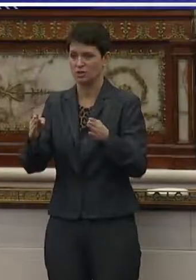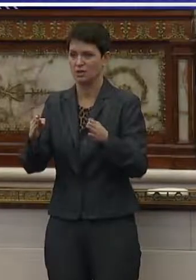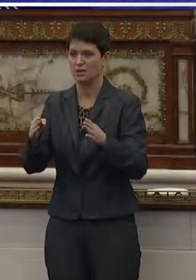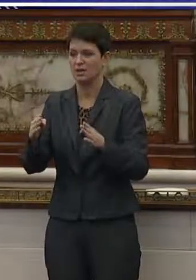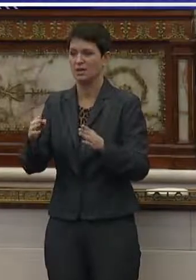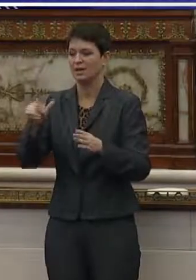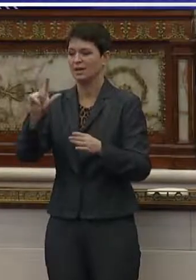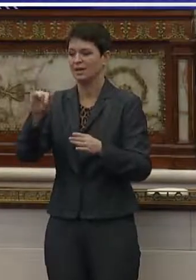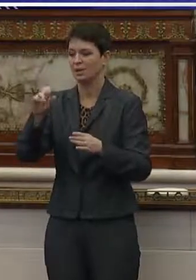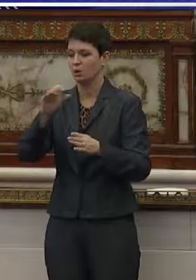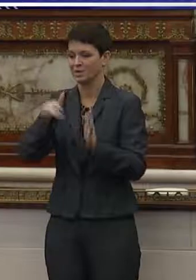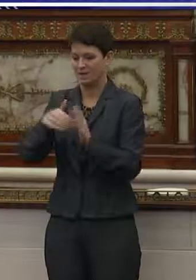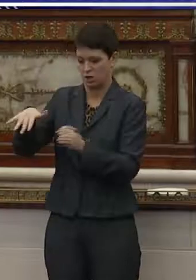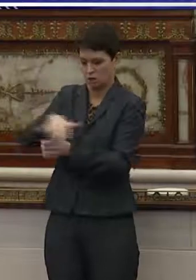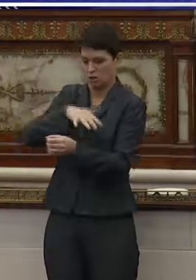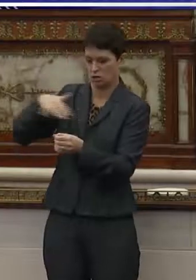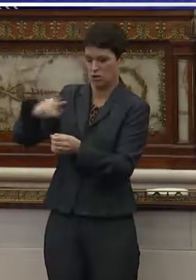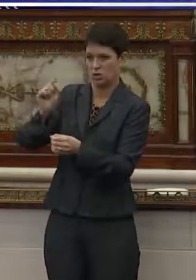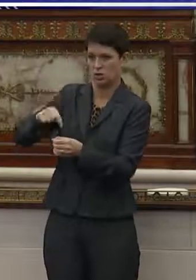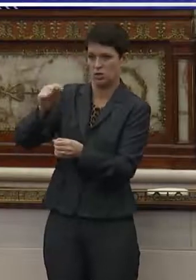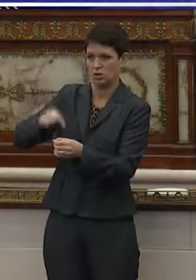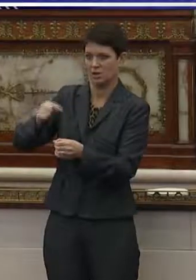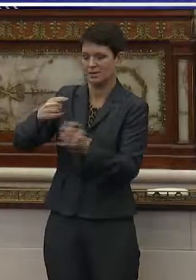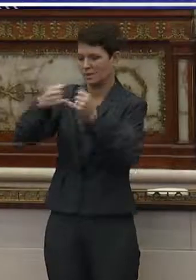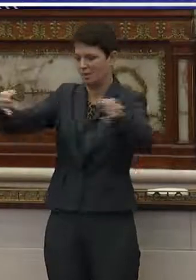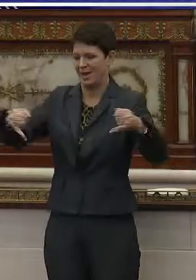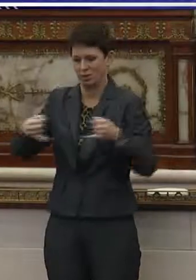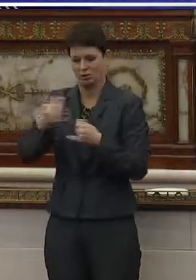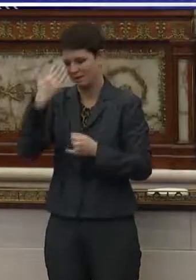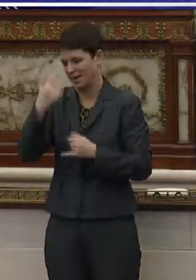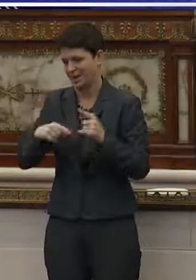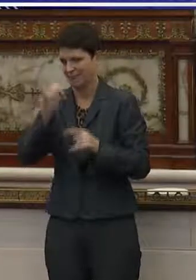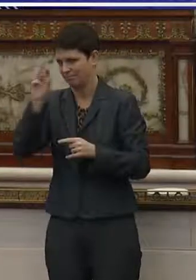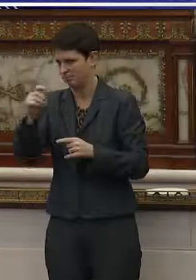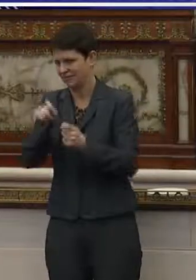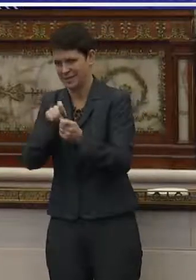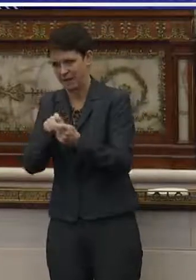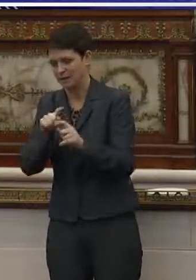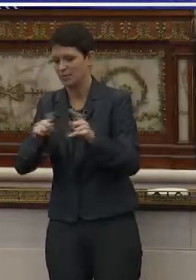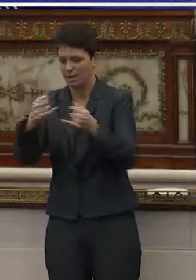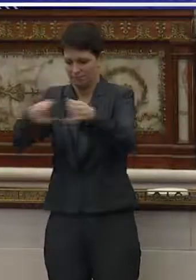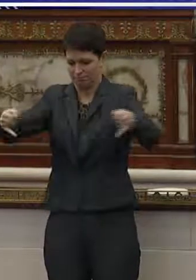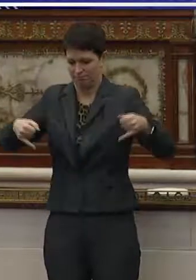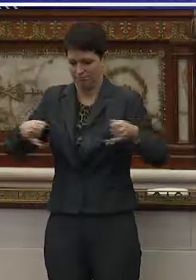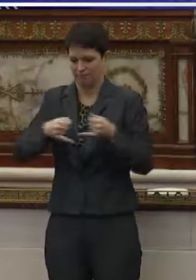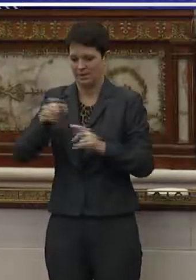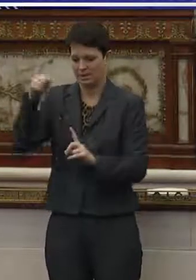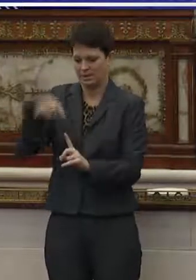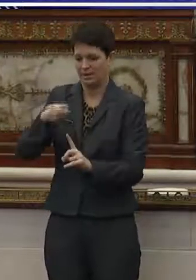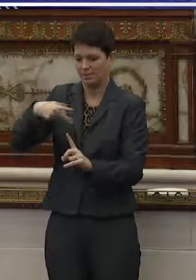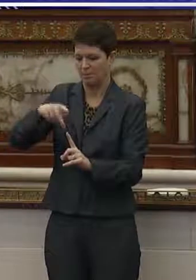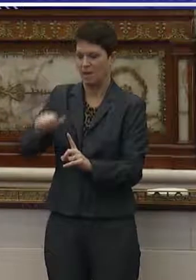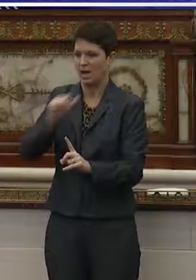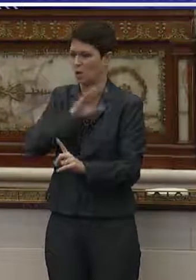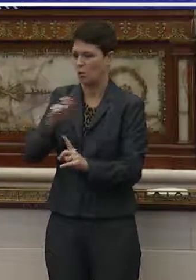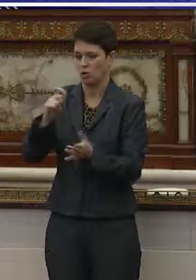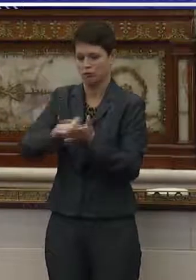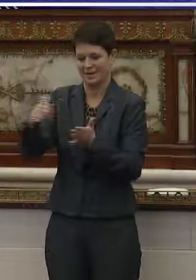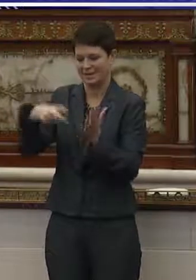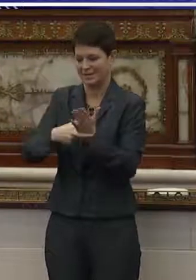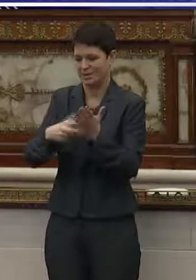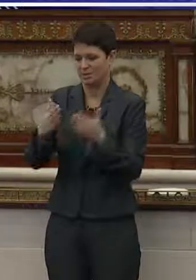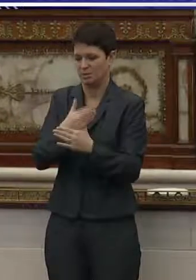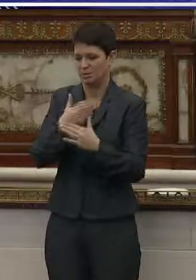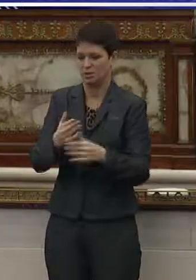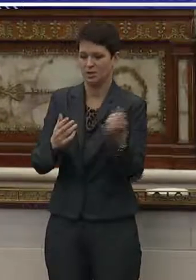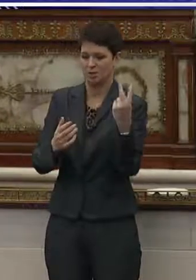around the Leah Chorus. And I can't talk to you about the boundaries just off the top of my head. But that means specifically that PPA will not write tickets between